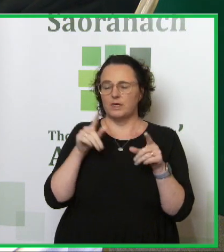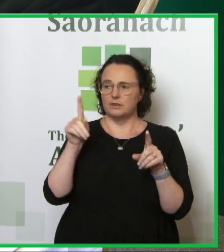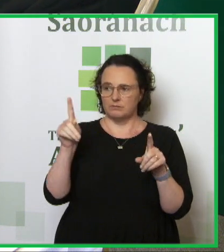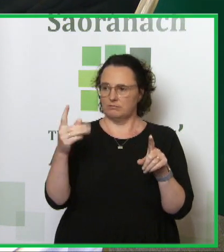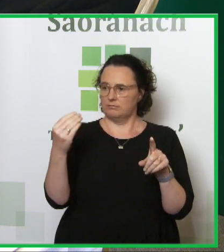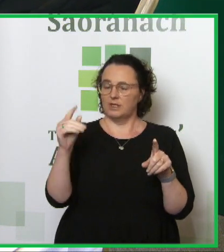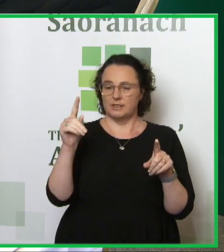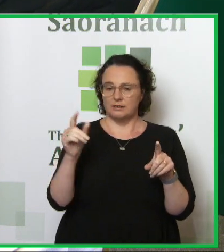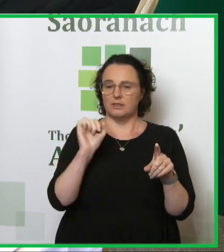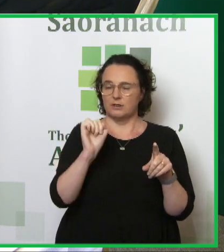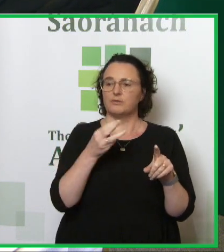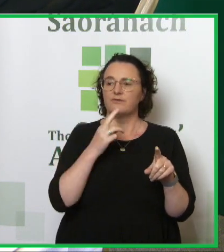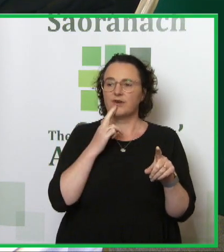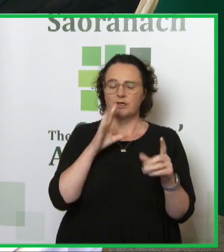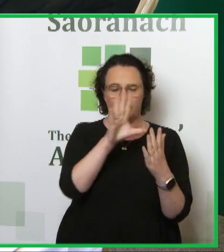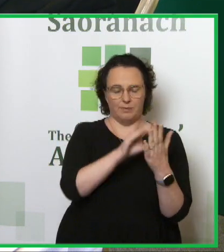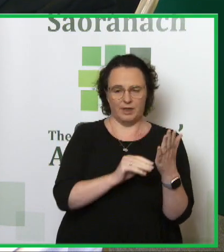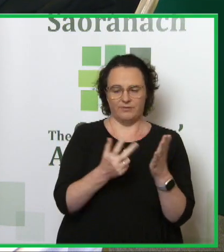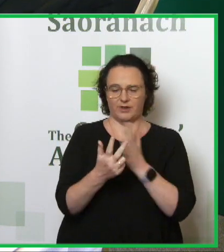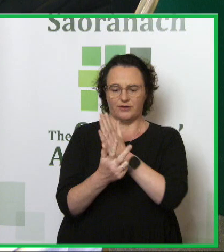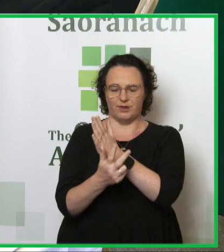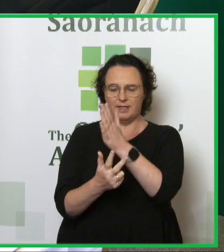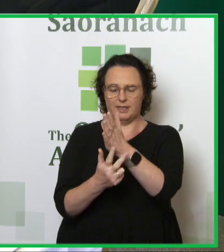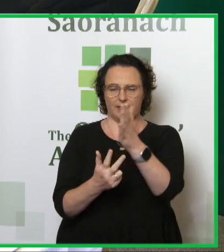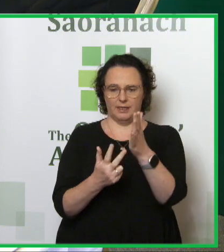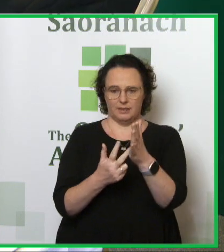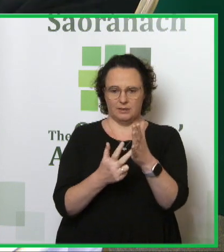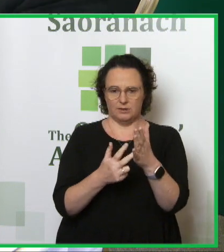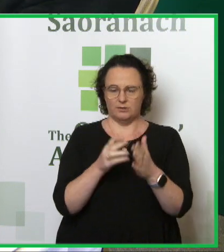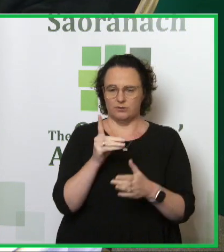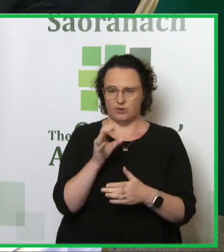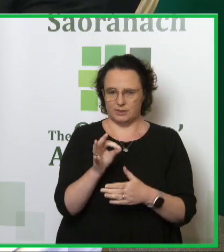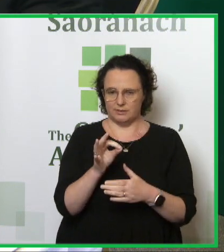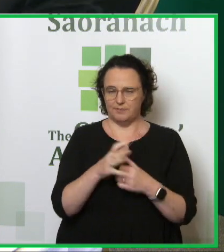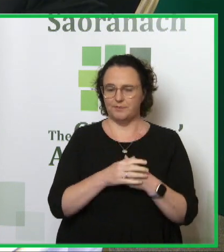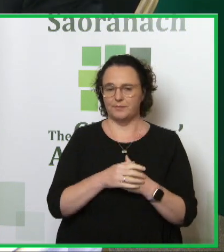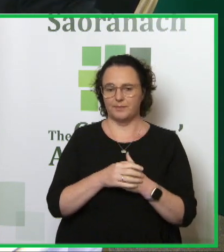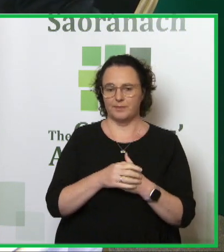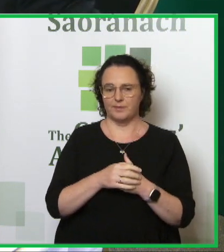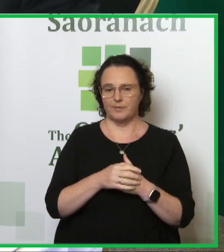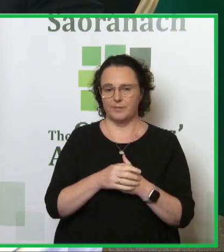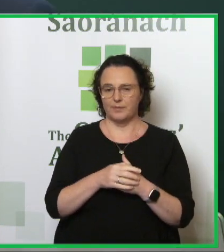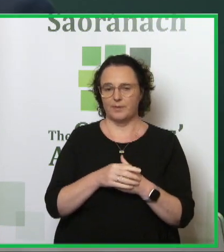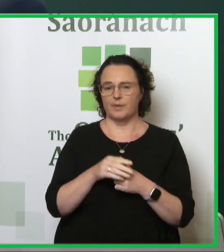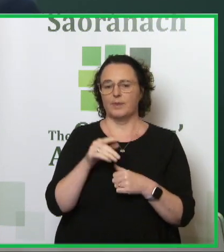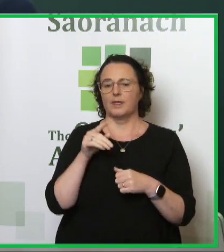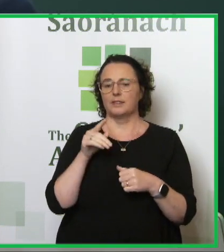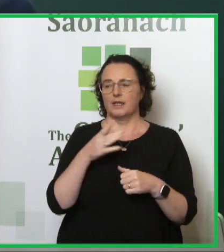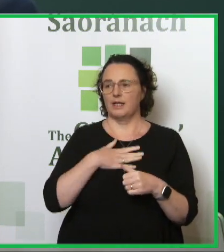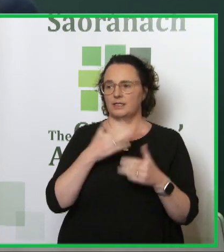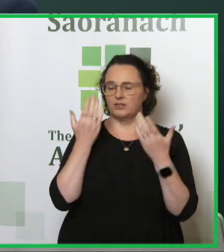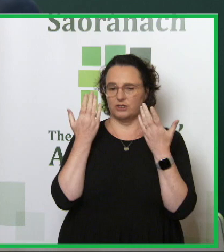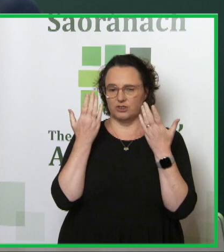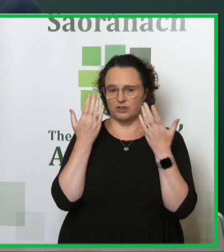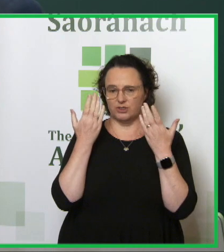set out your preferred model for each of these 3 drugs. Yeah. And if I could take a moment to show you the ballot paper.